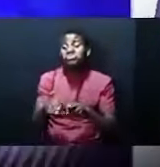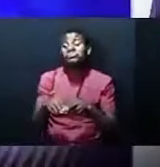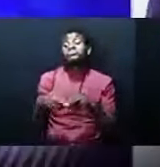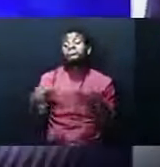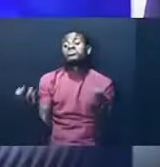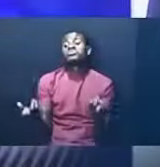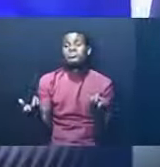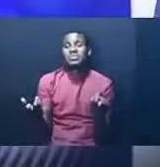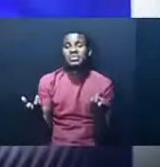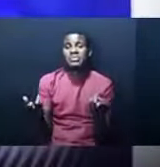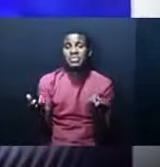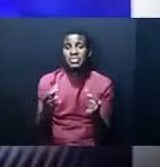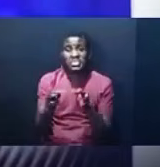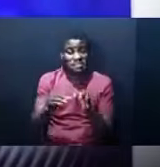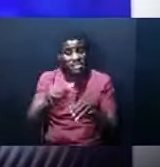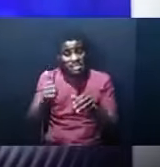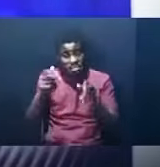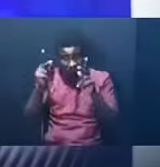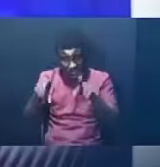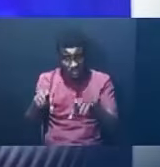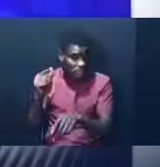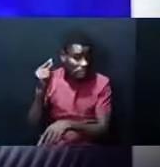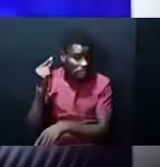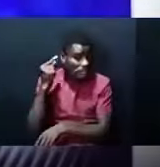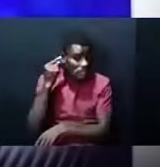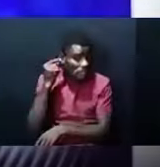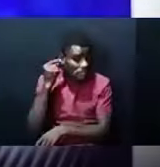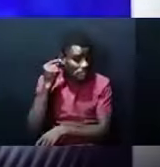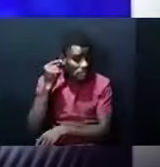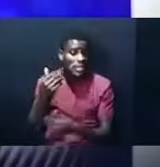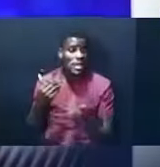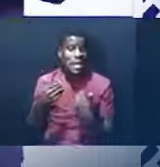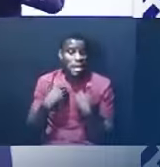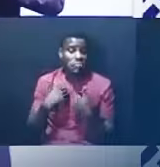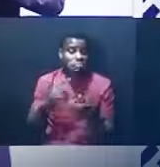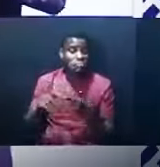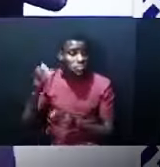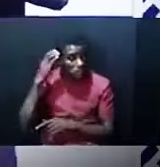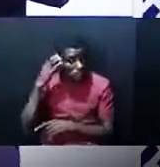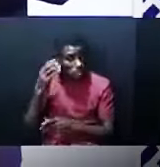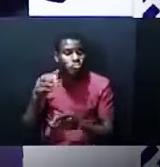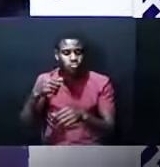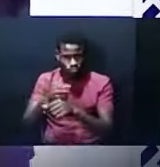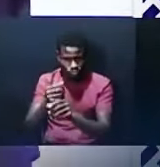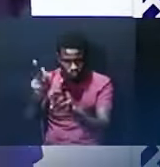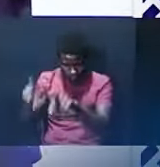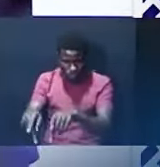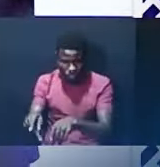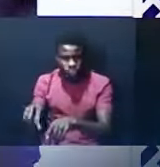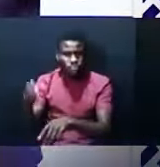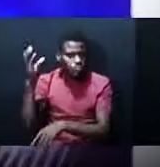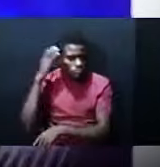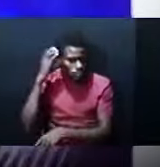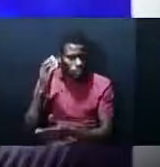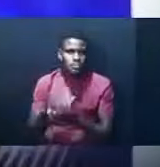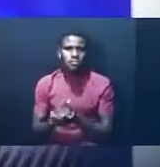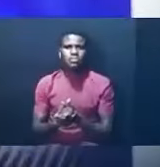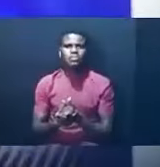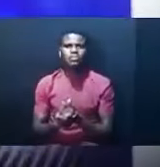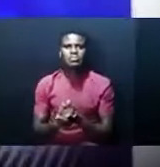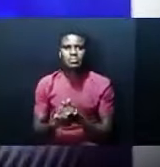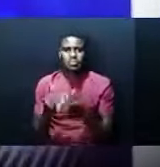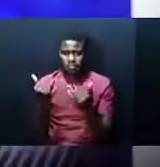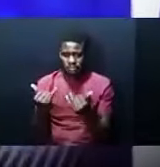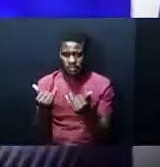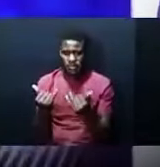If anyone has ears to hear, let them hear. But the big